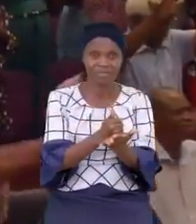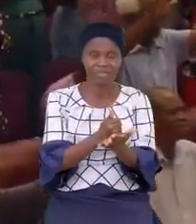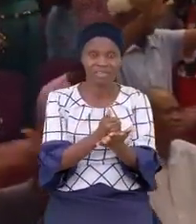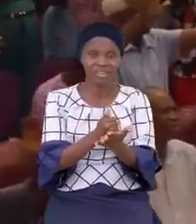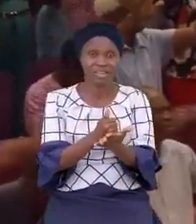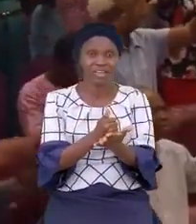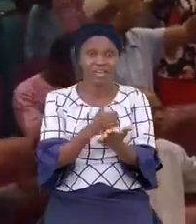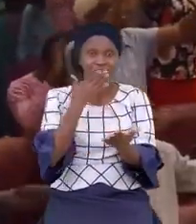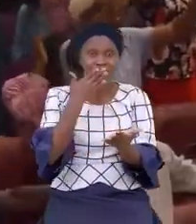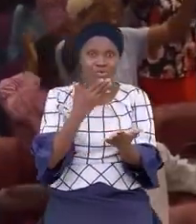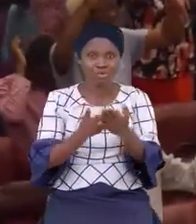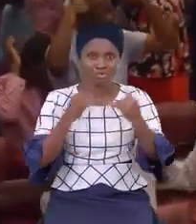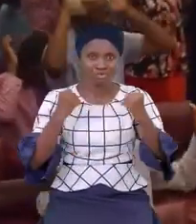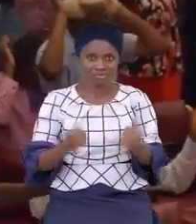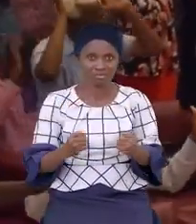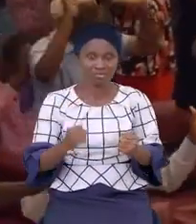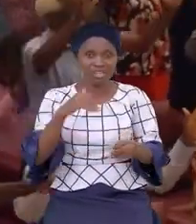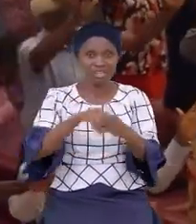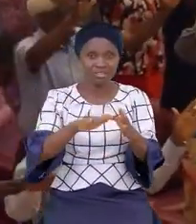Soundness in your entirety.